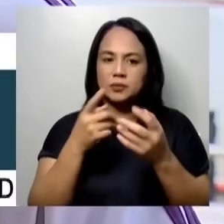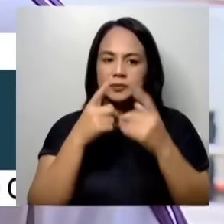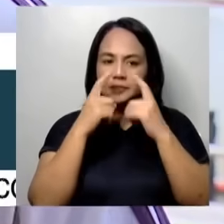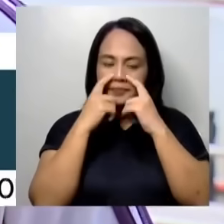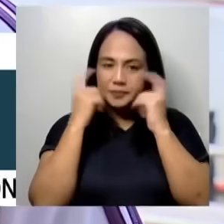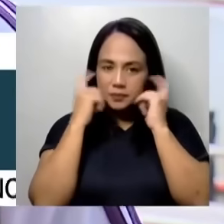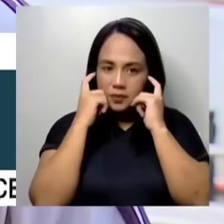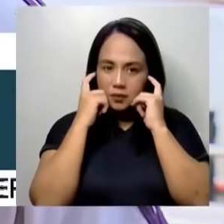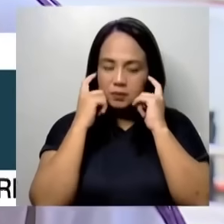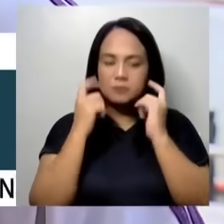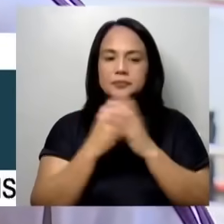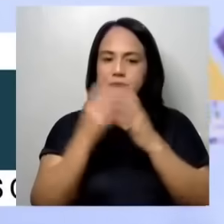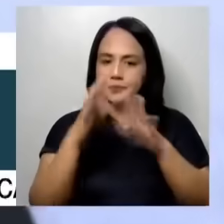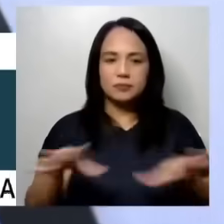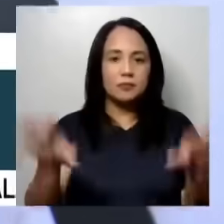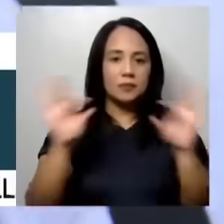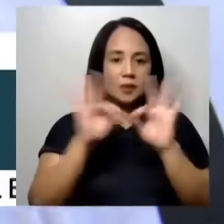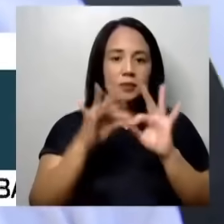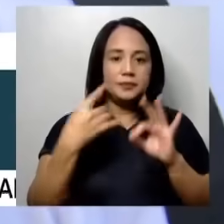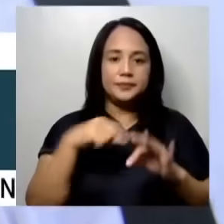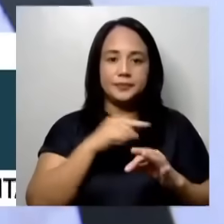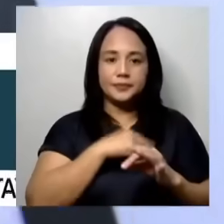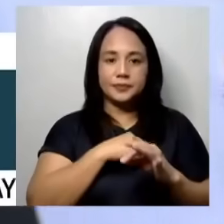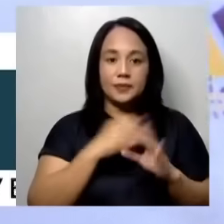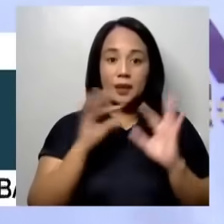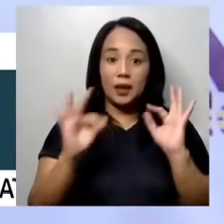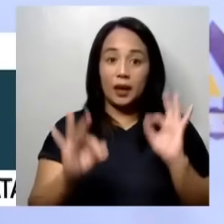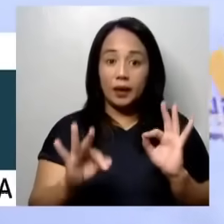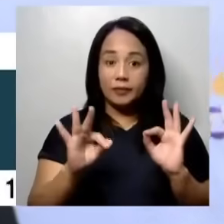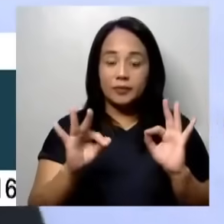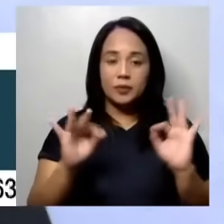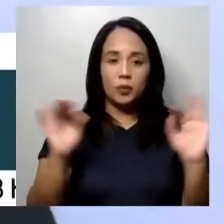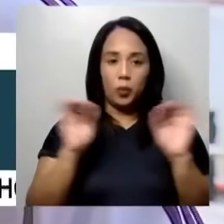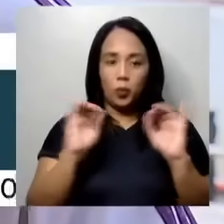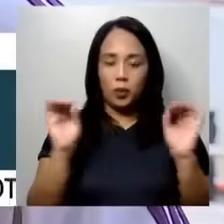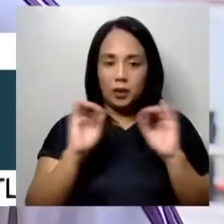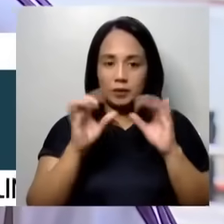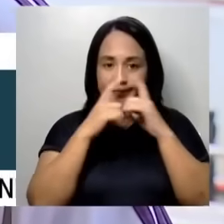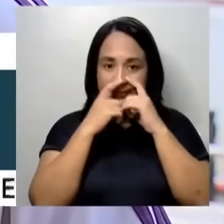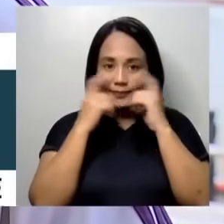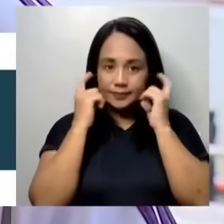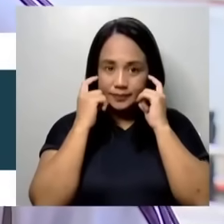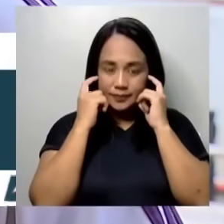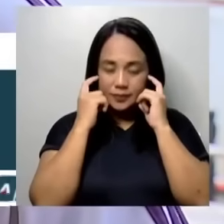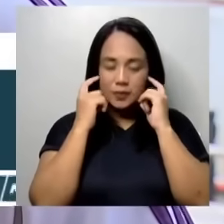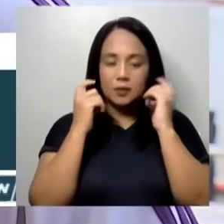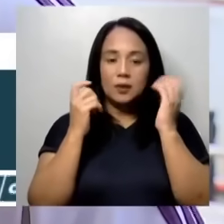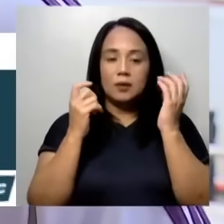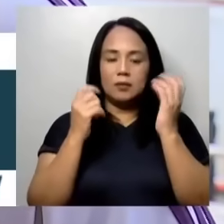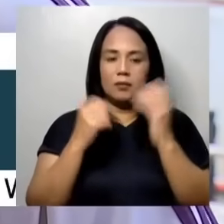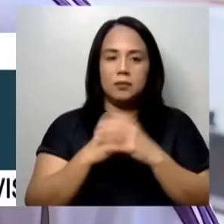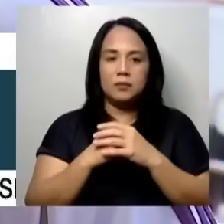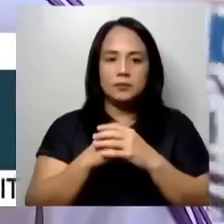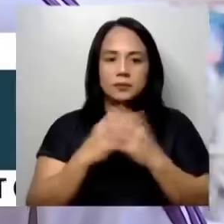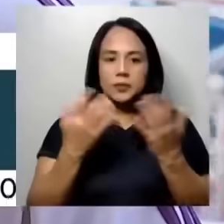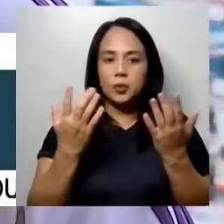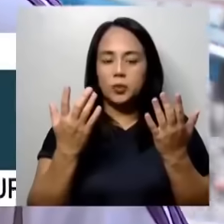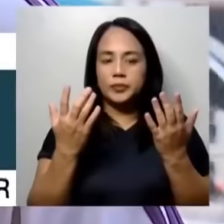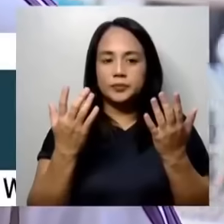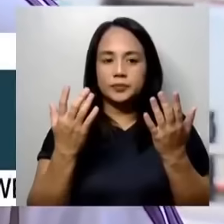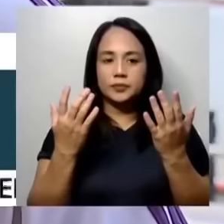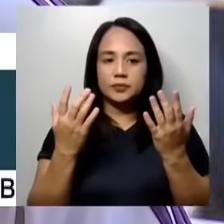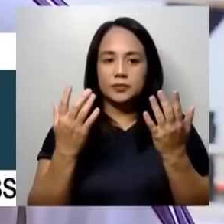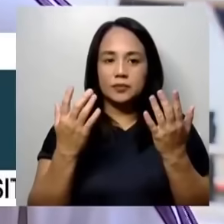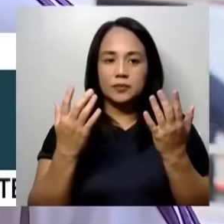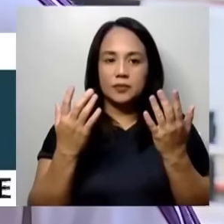mask, napaka-importante sa atin yun eh. Pag wala ka man face mask na suot or mga simpleng